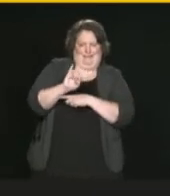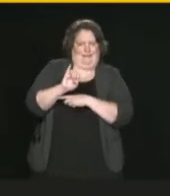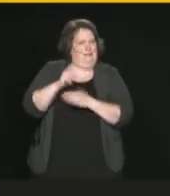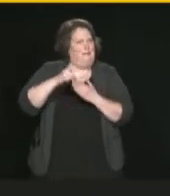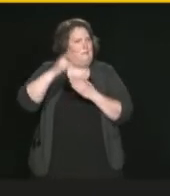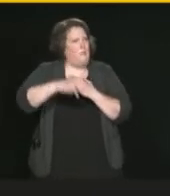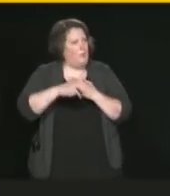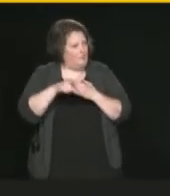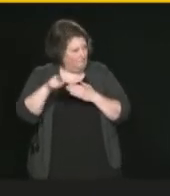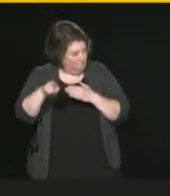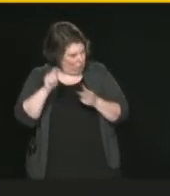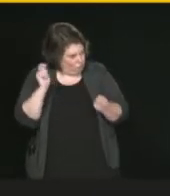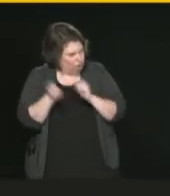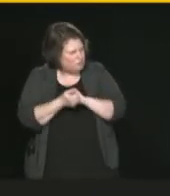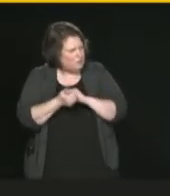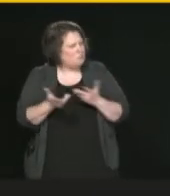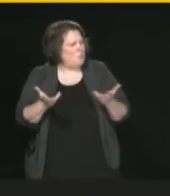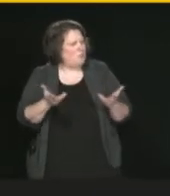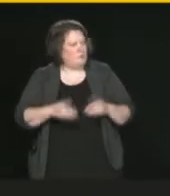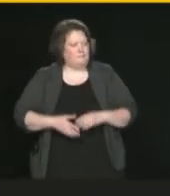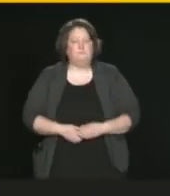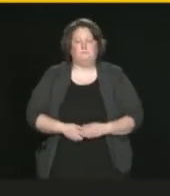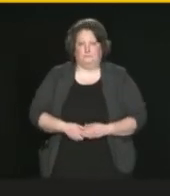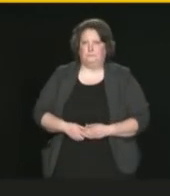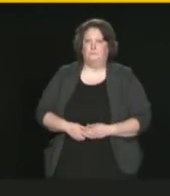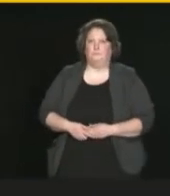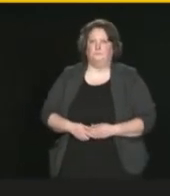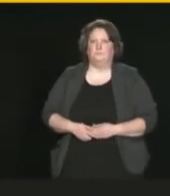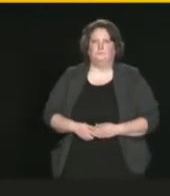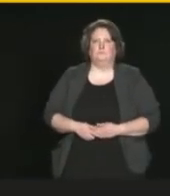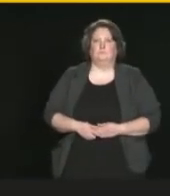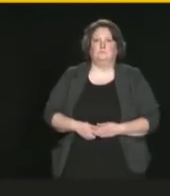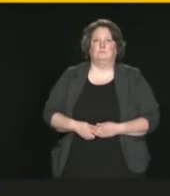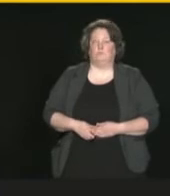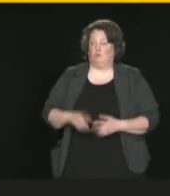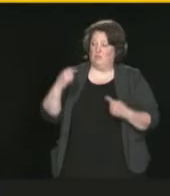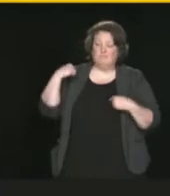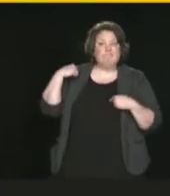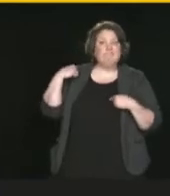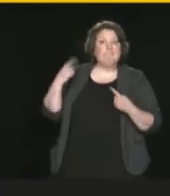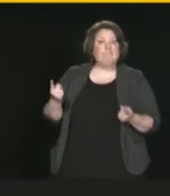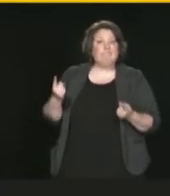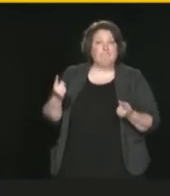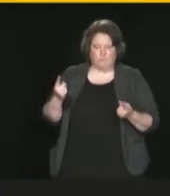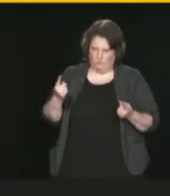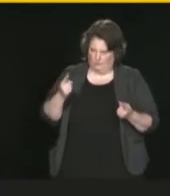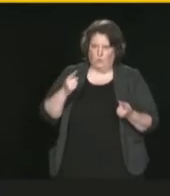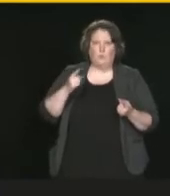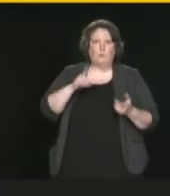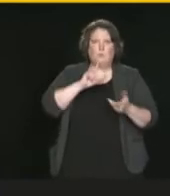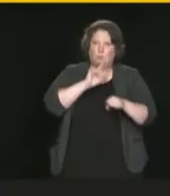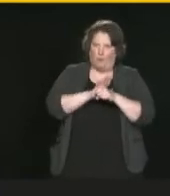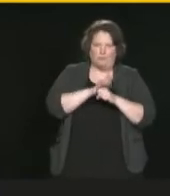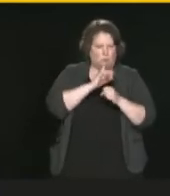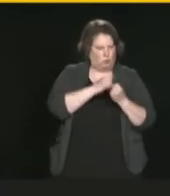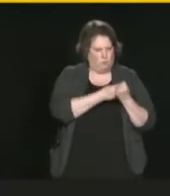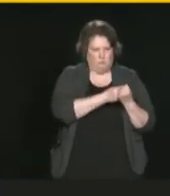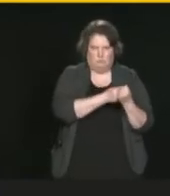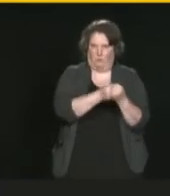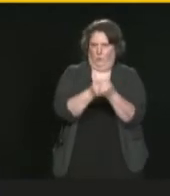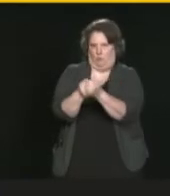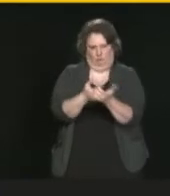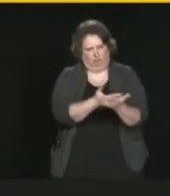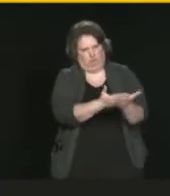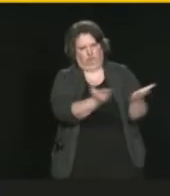From the very beginning, we have said as a government that we would be there for people, that we would be there to support